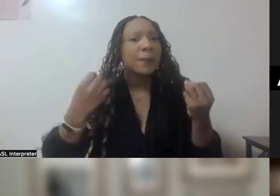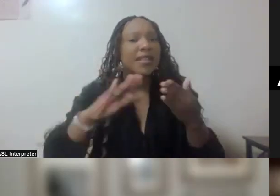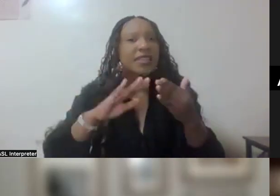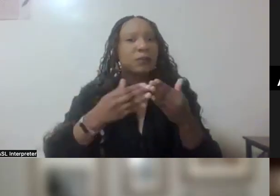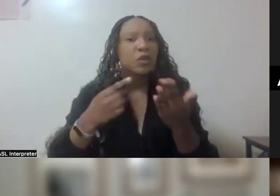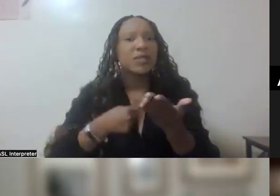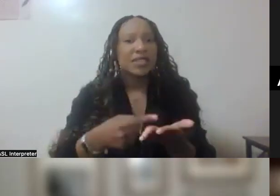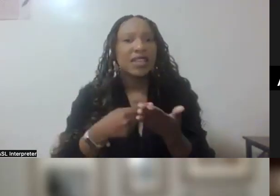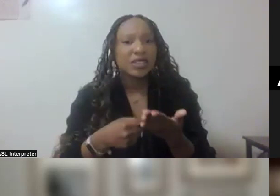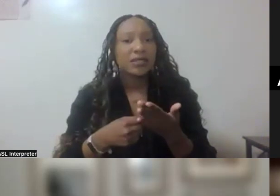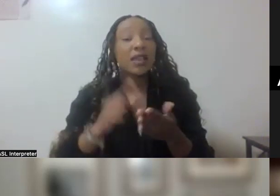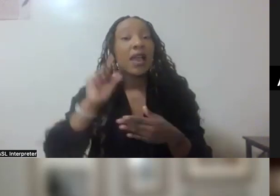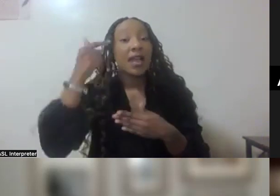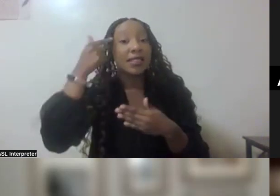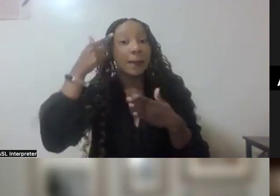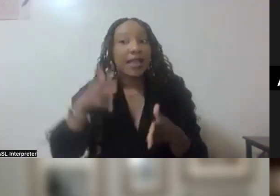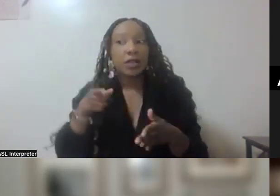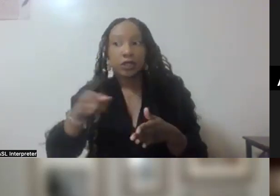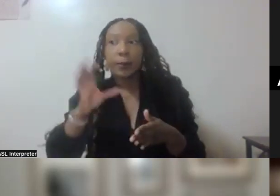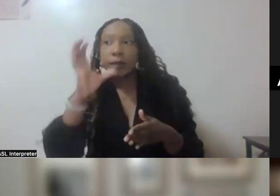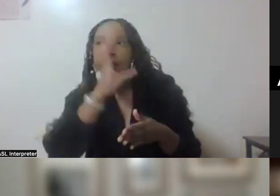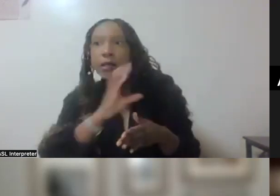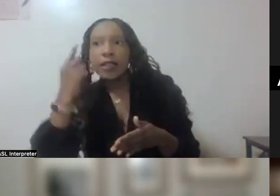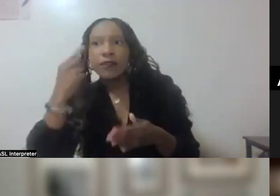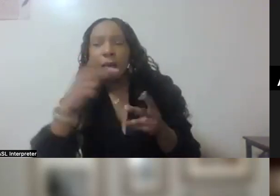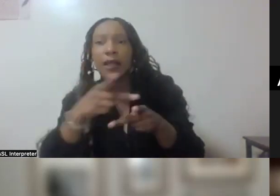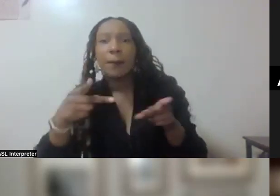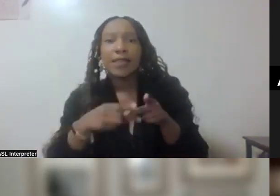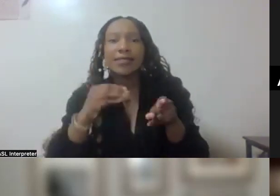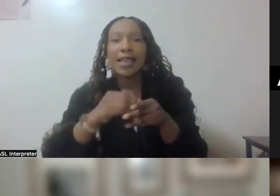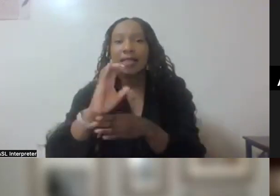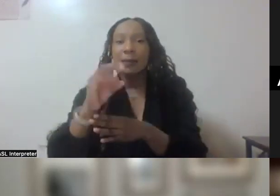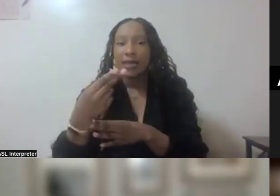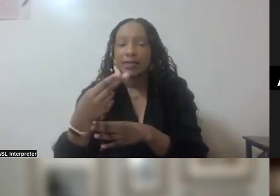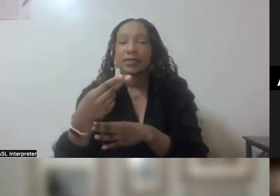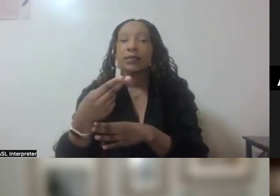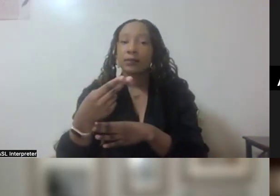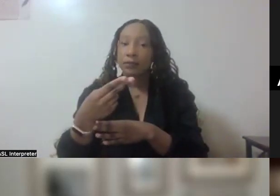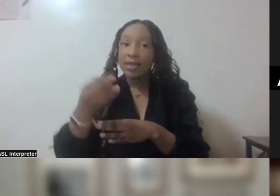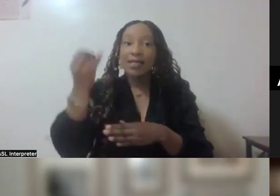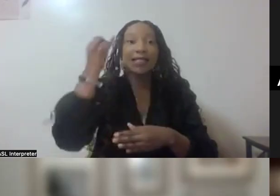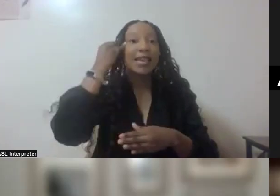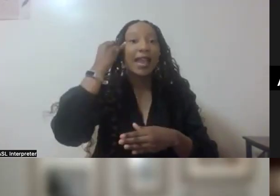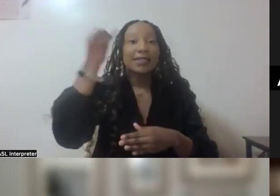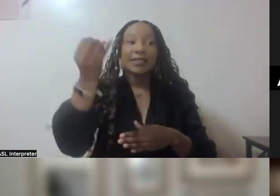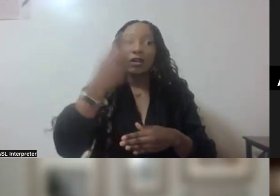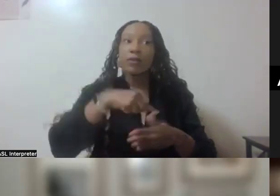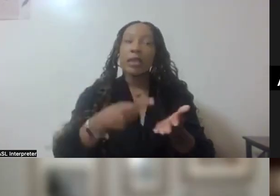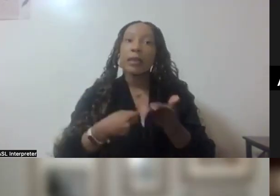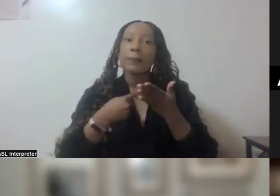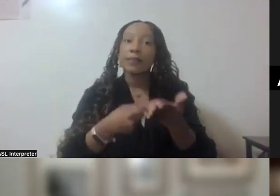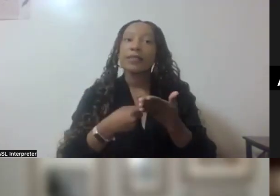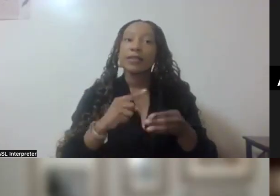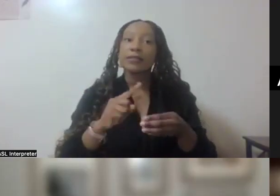mayor was looking for a location in Columbia Heights. And the idea had been out there for a couple years because, as I